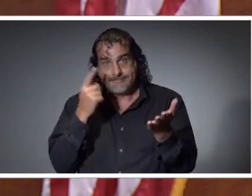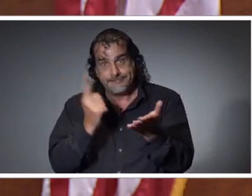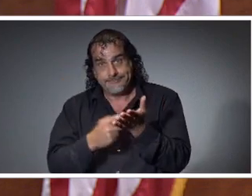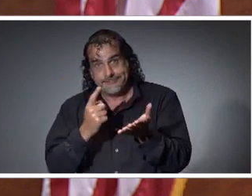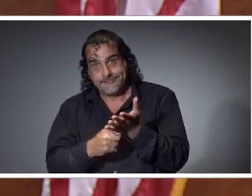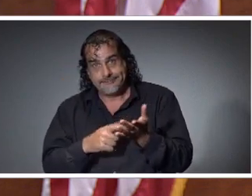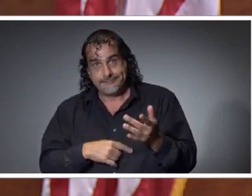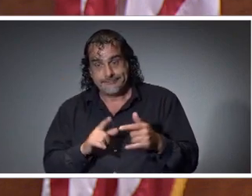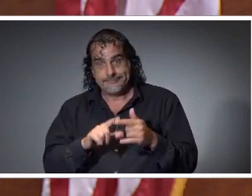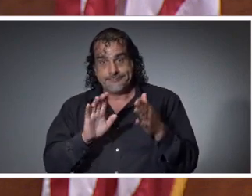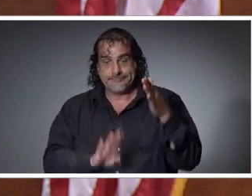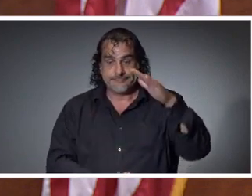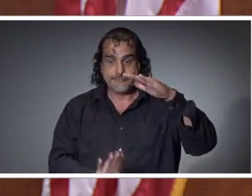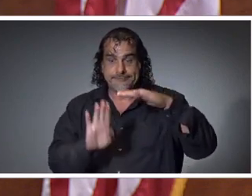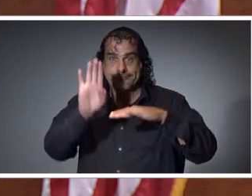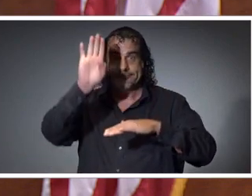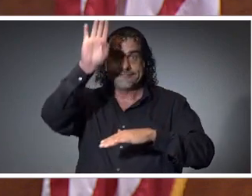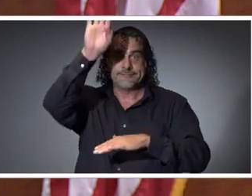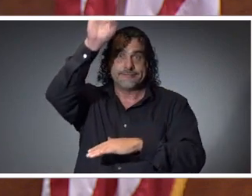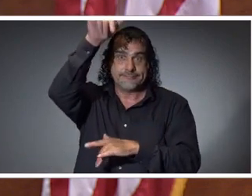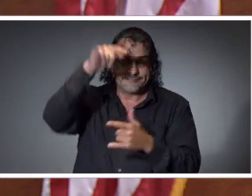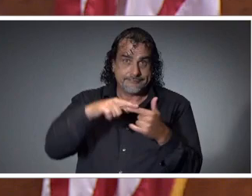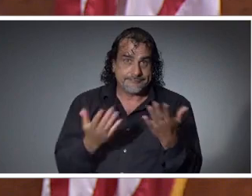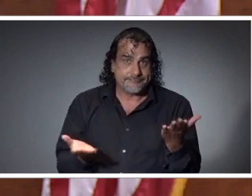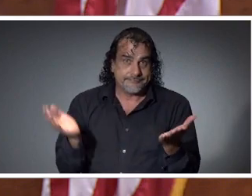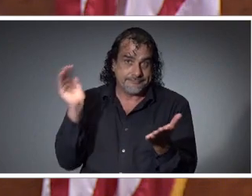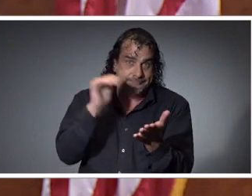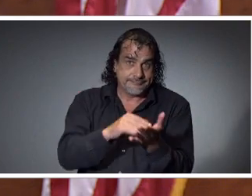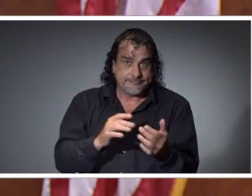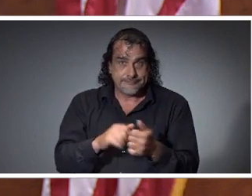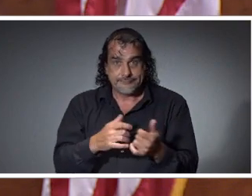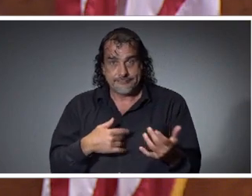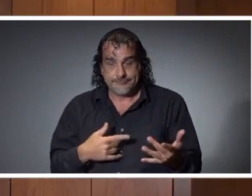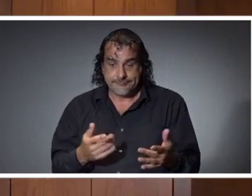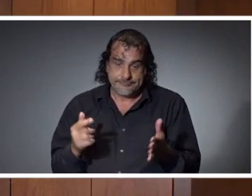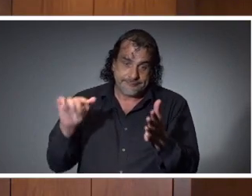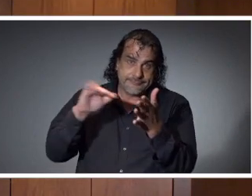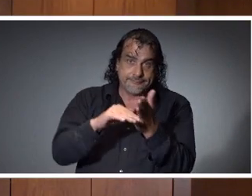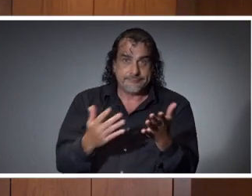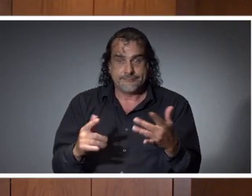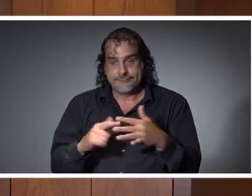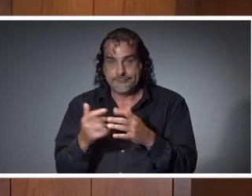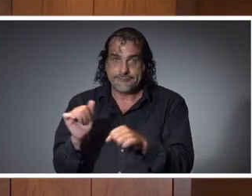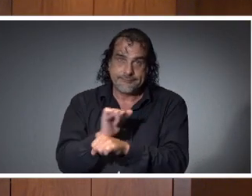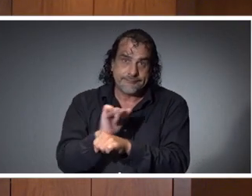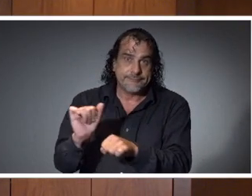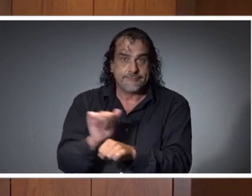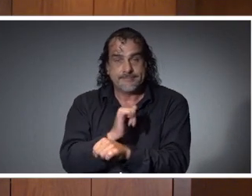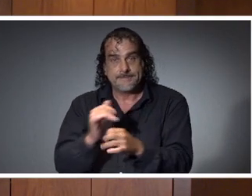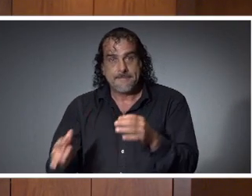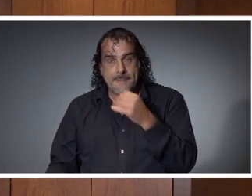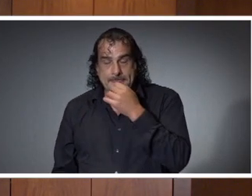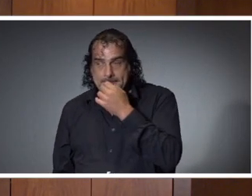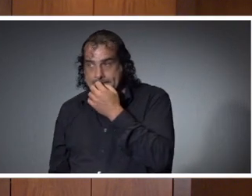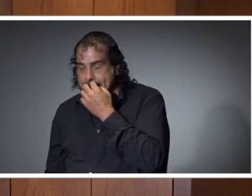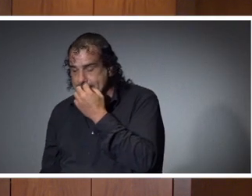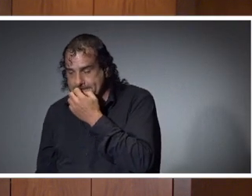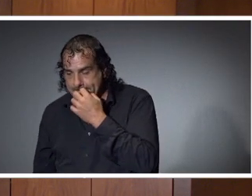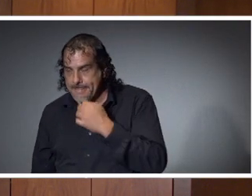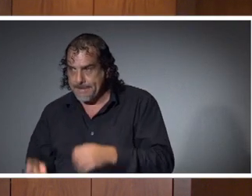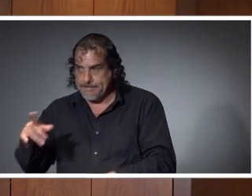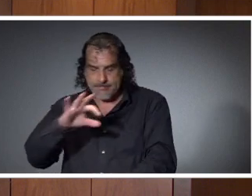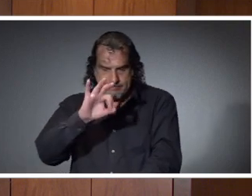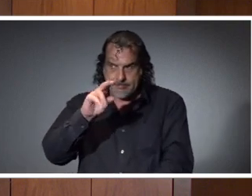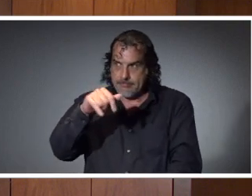the curve has changed and the hospitalizations are going up and we've got challenges again. You had said earlier regarding the flu shot, you'll get it at